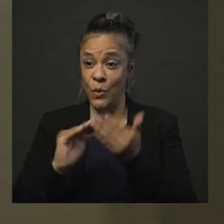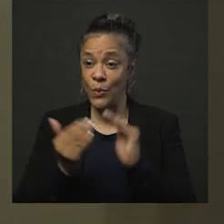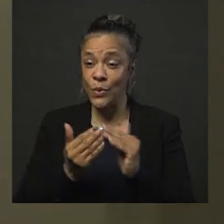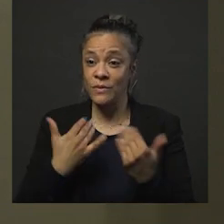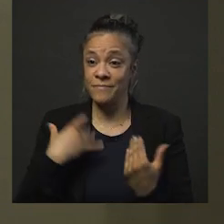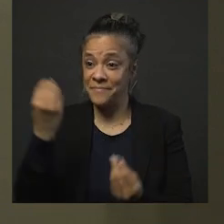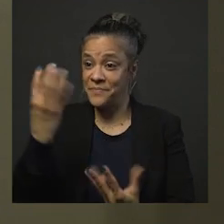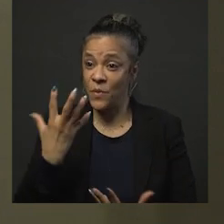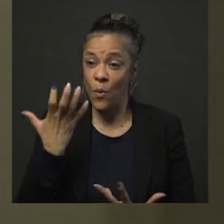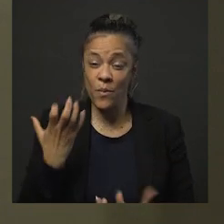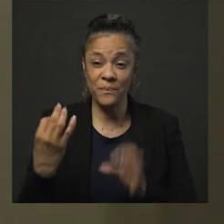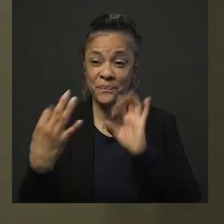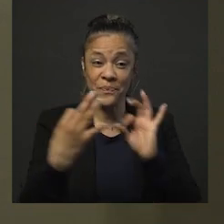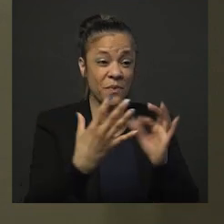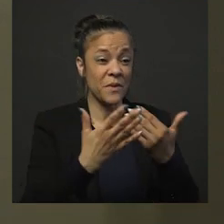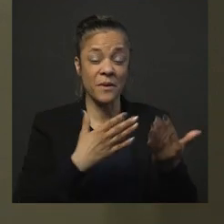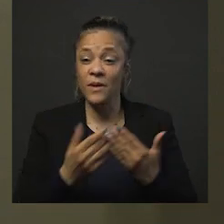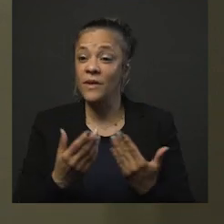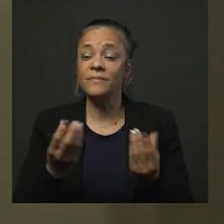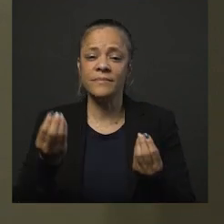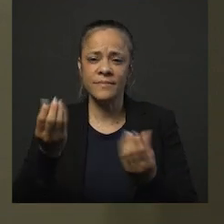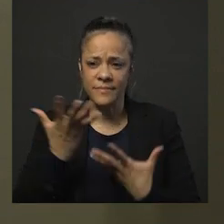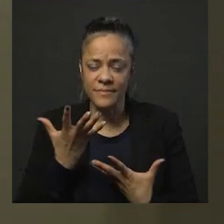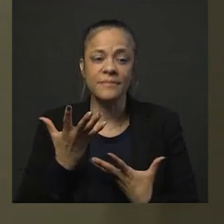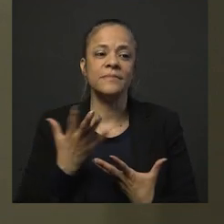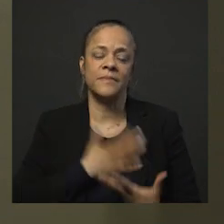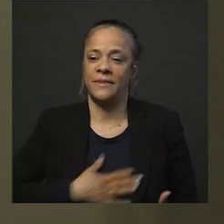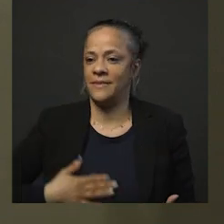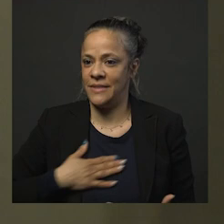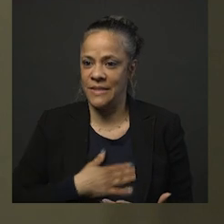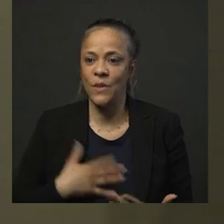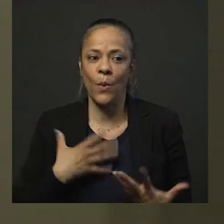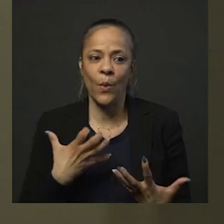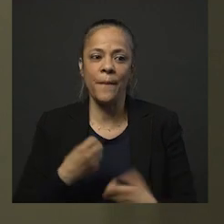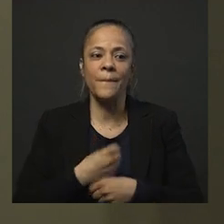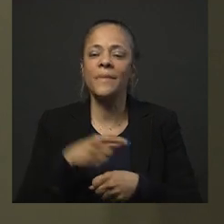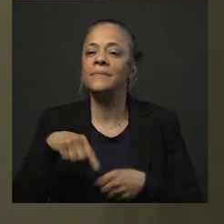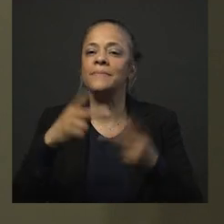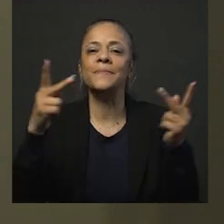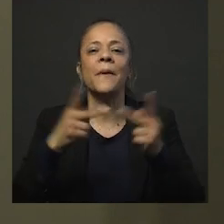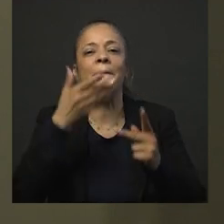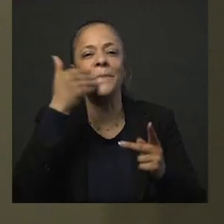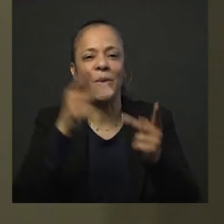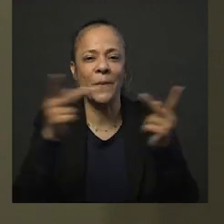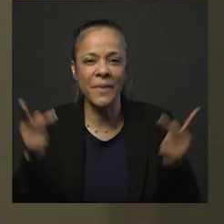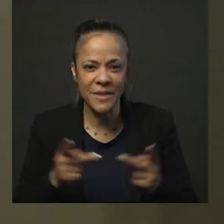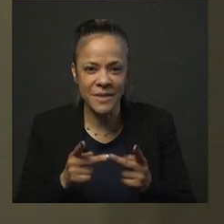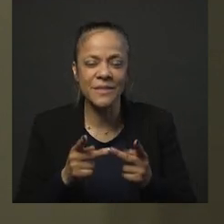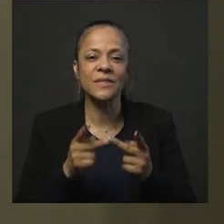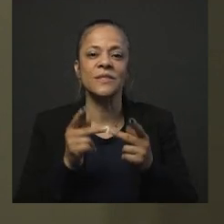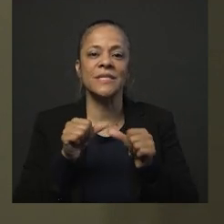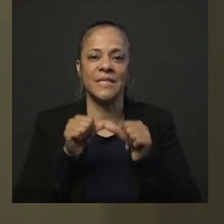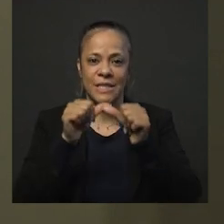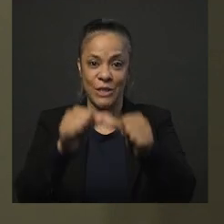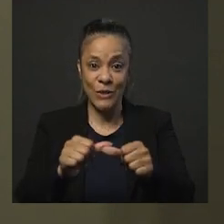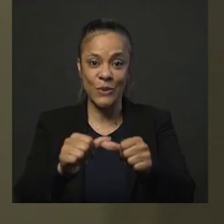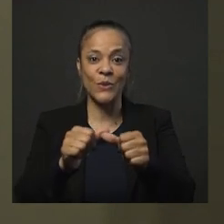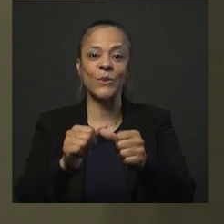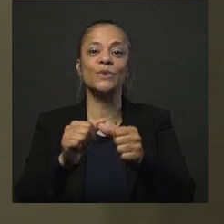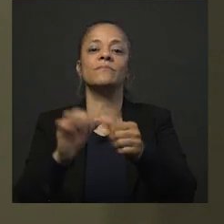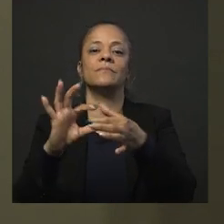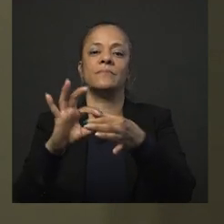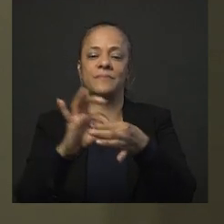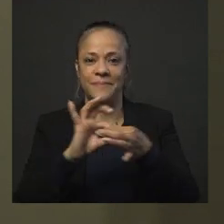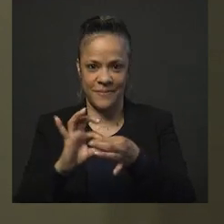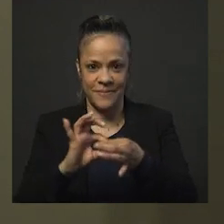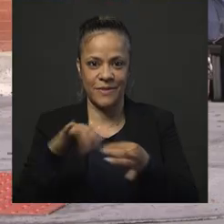as well as the officers, just so that we can help to understand what makes this a better place for us to continue to bridge the gap here